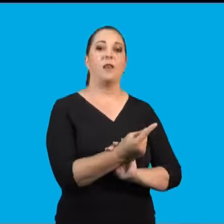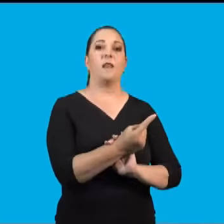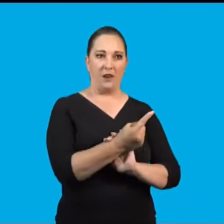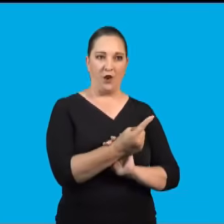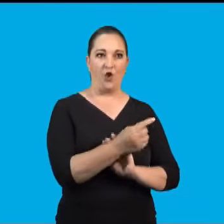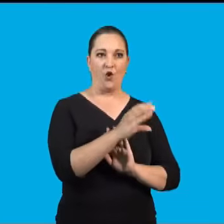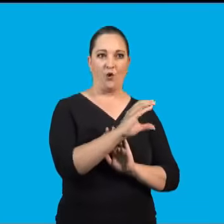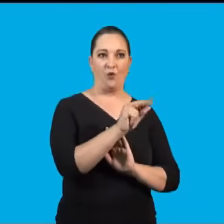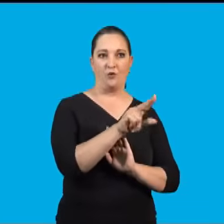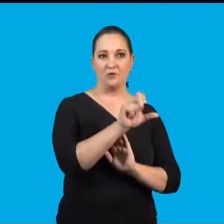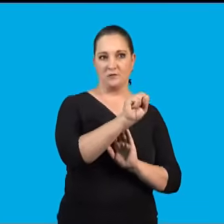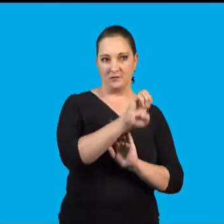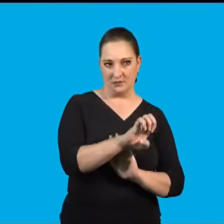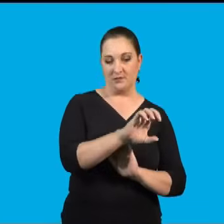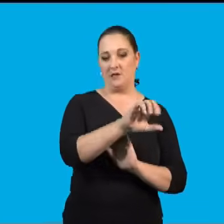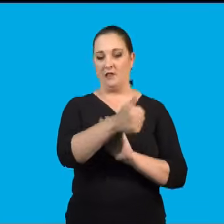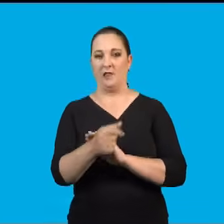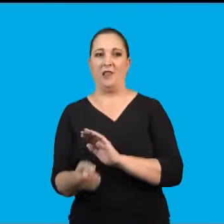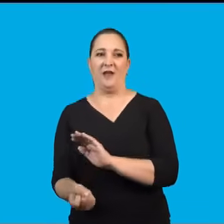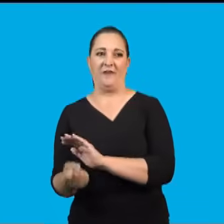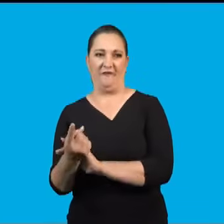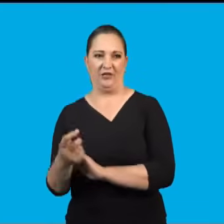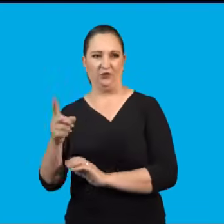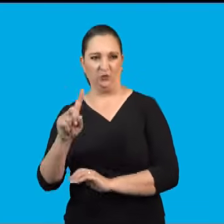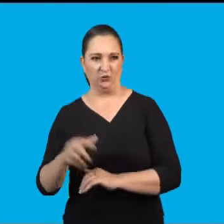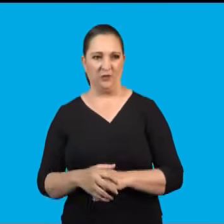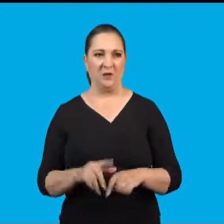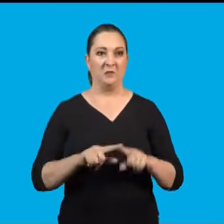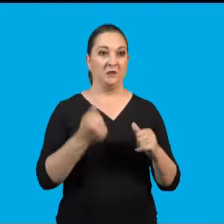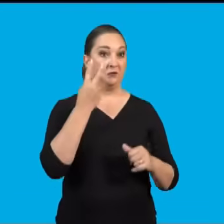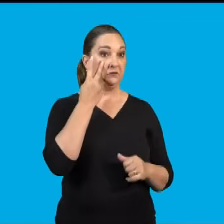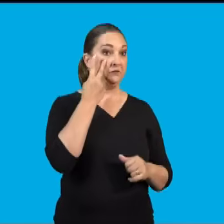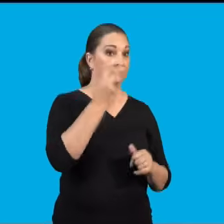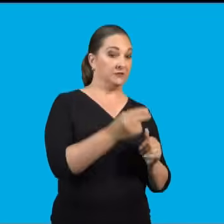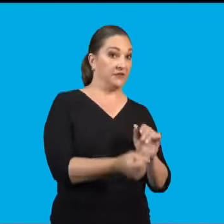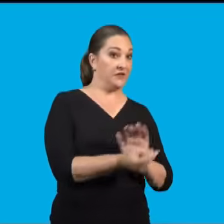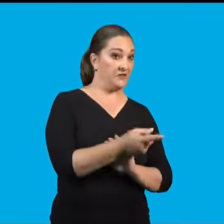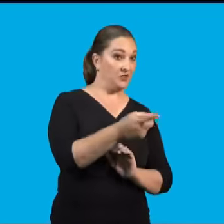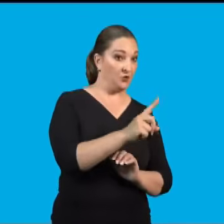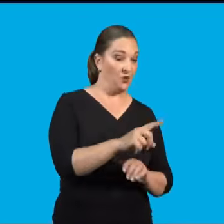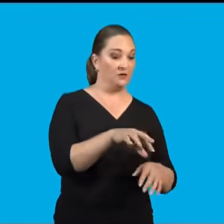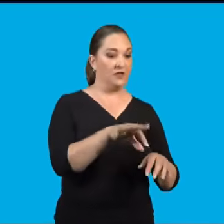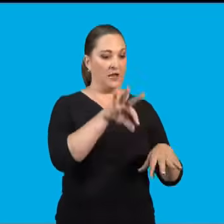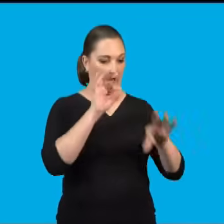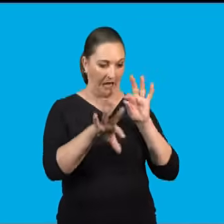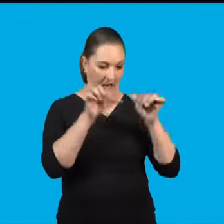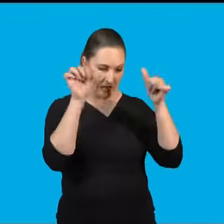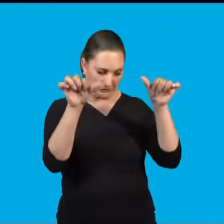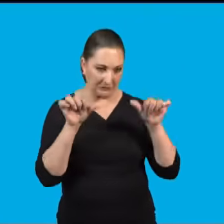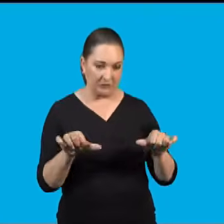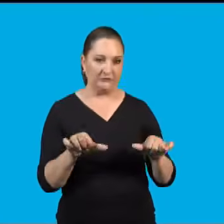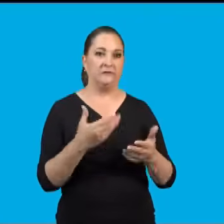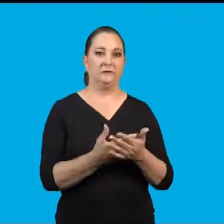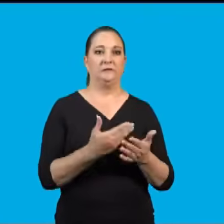effect, explain historical terms in your own words, identify limitations of their sources, and interpret and